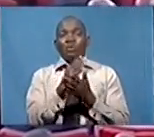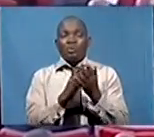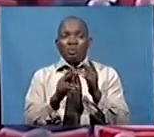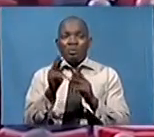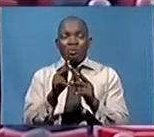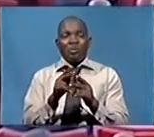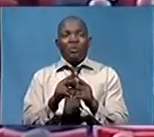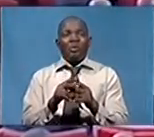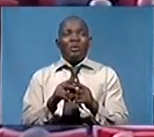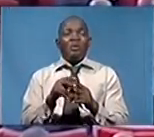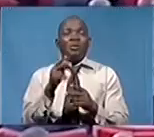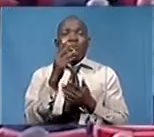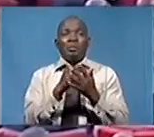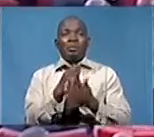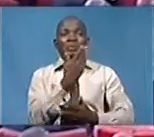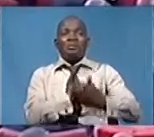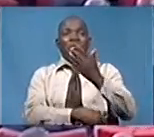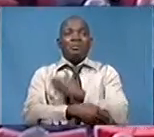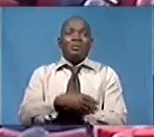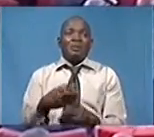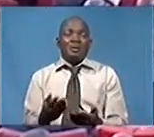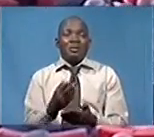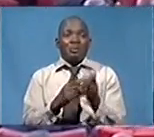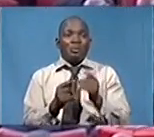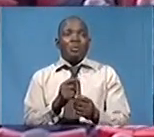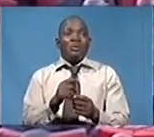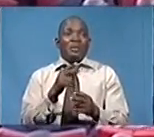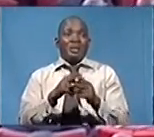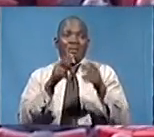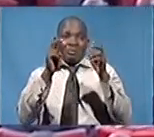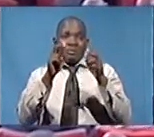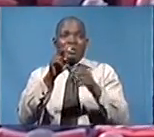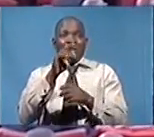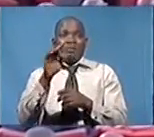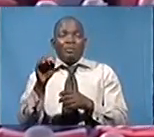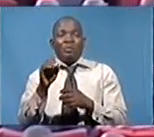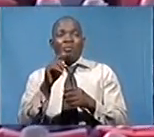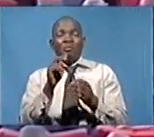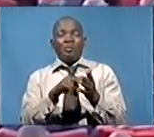who don't have fingers and all that have FO, and then the other one is finger.